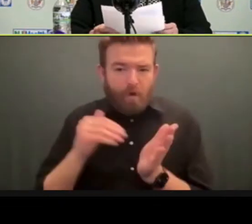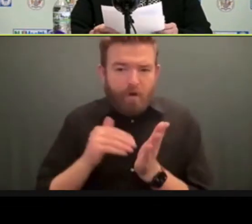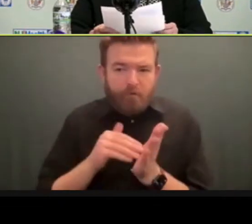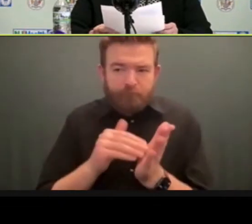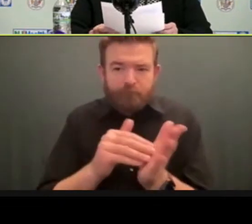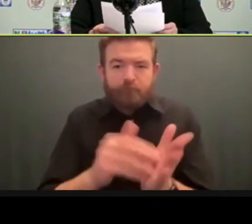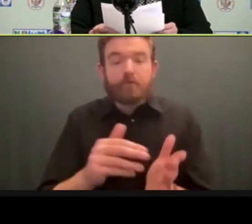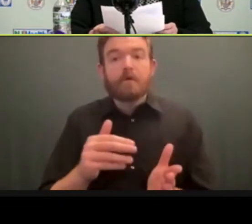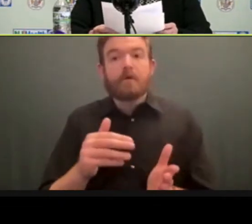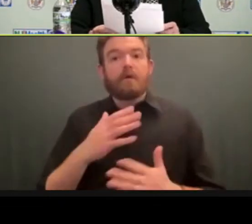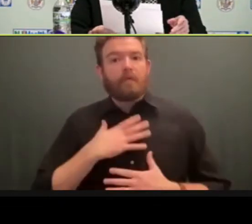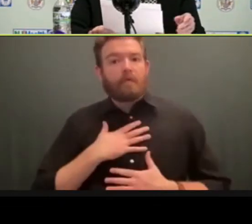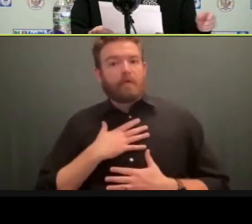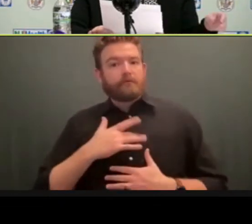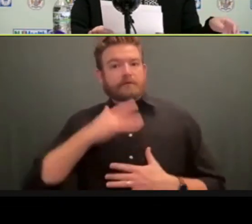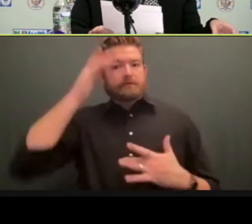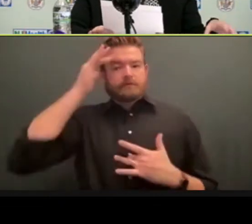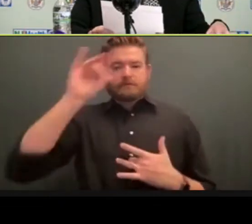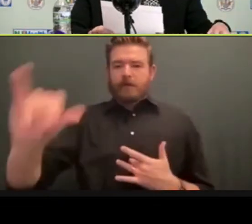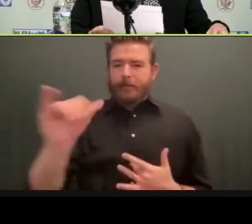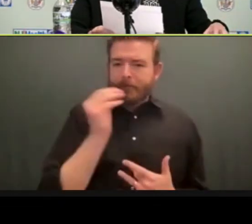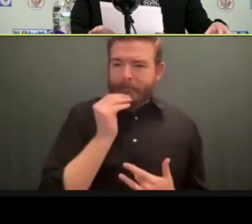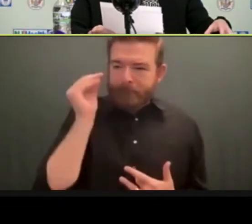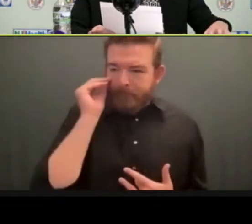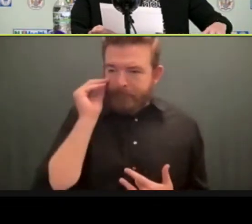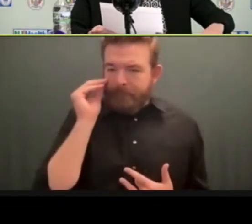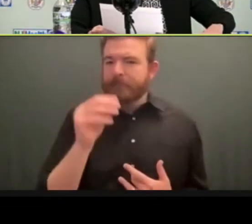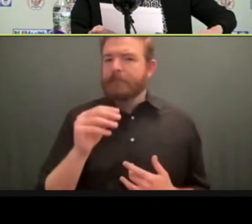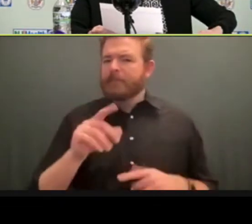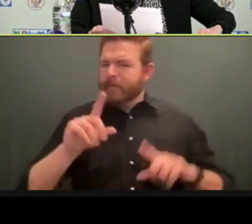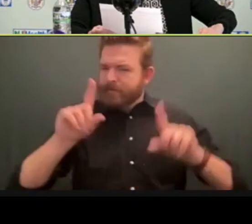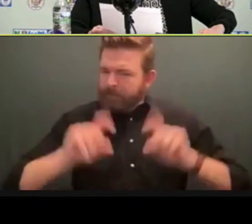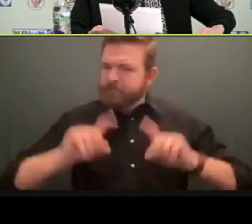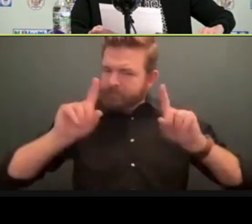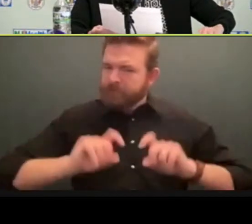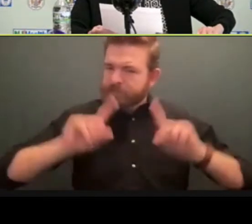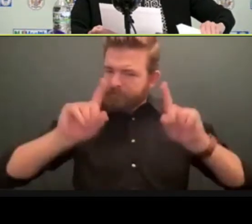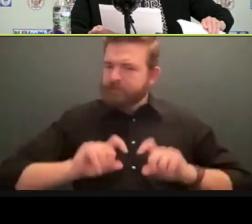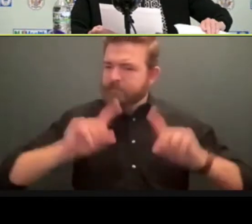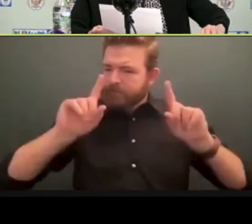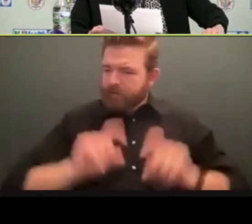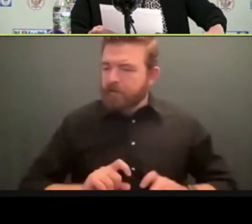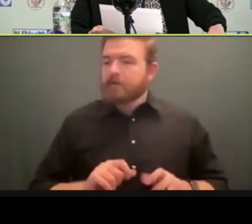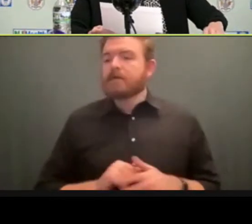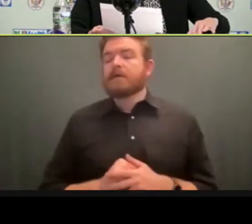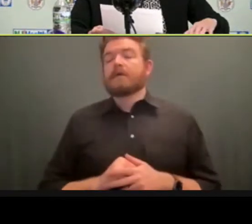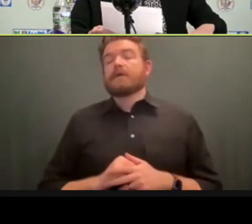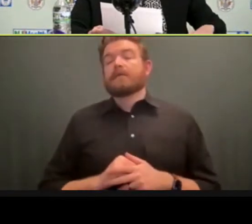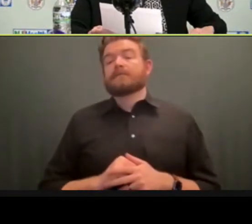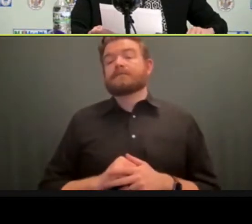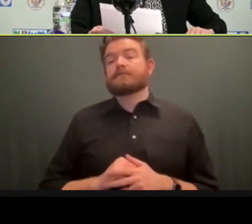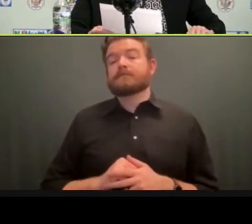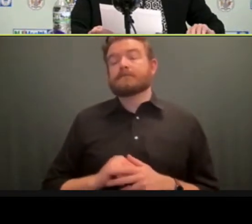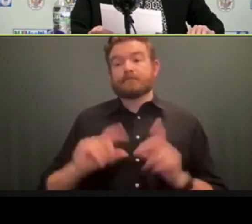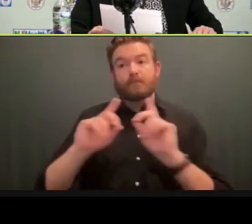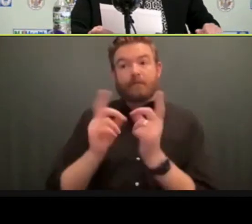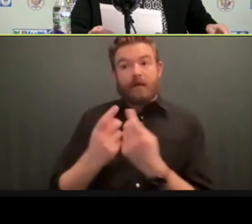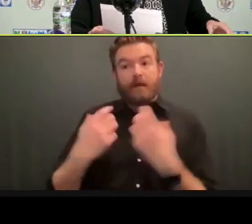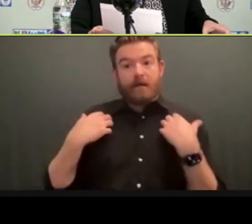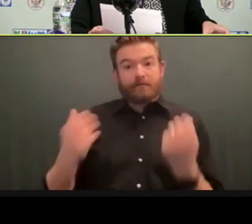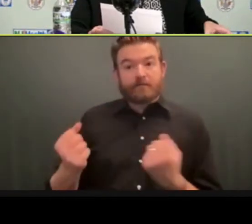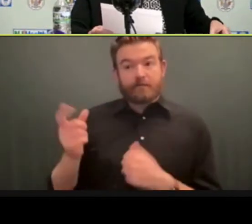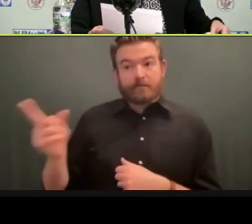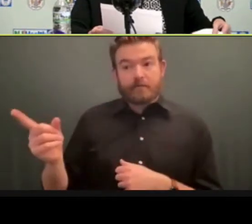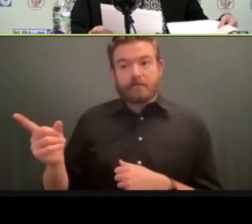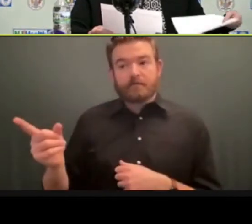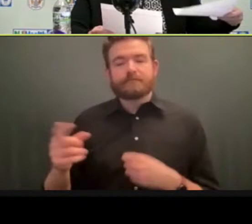Governor Murphy mentioned, the department has issued guidance regarding the test to stay option